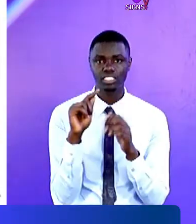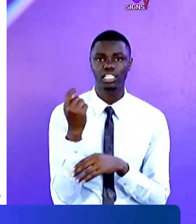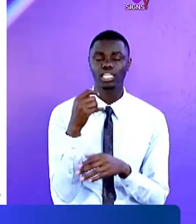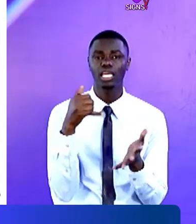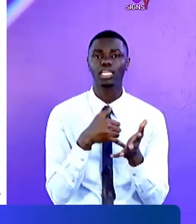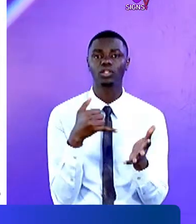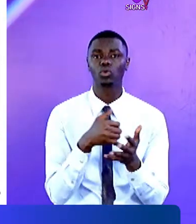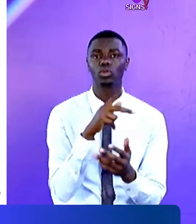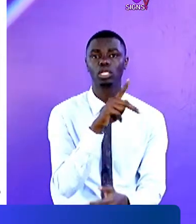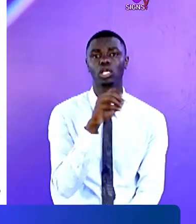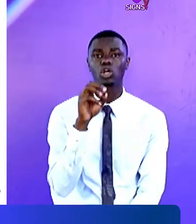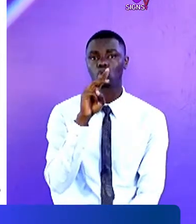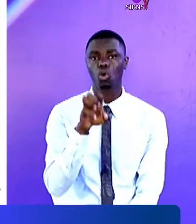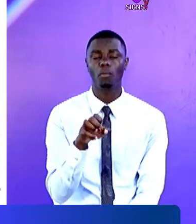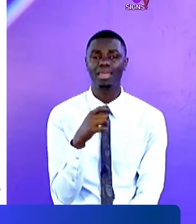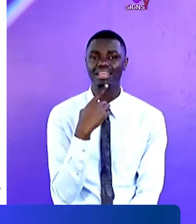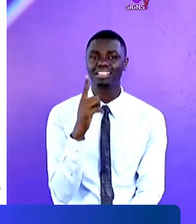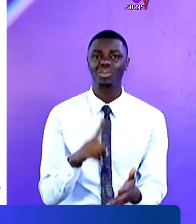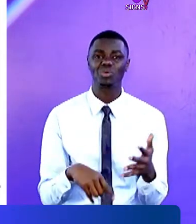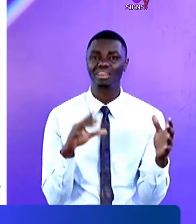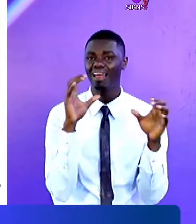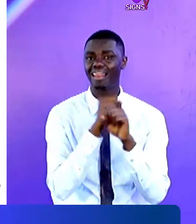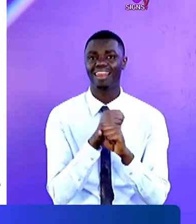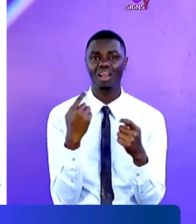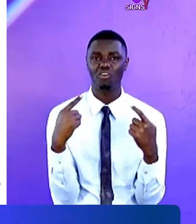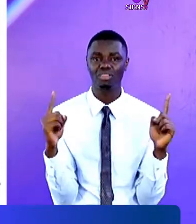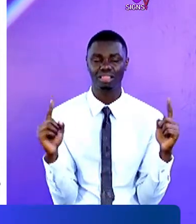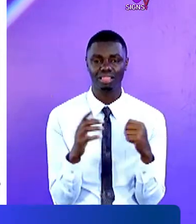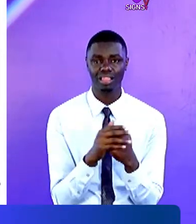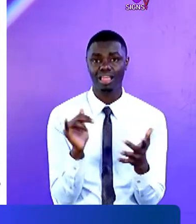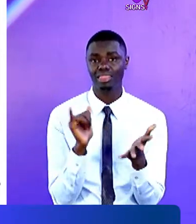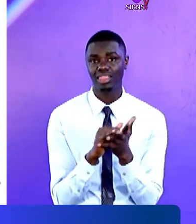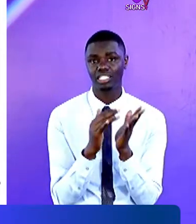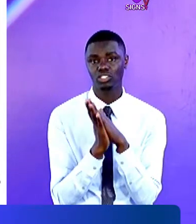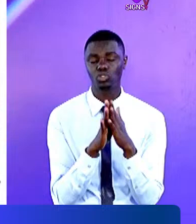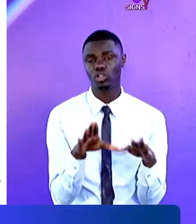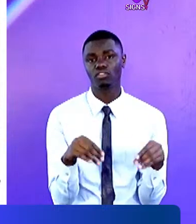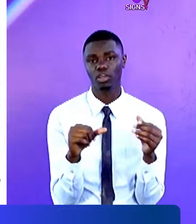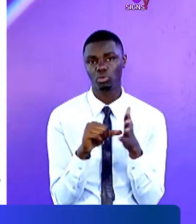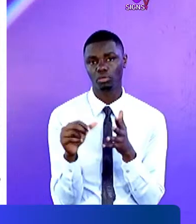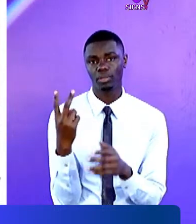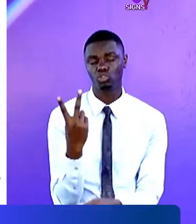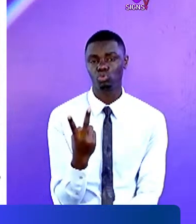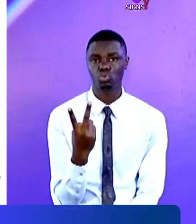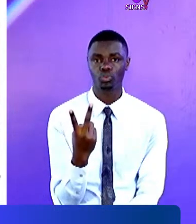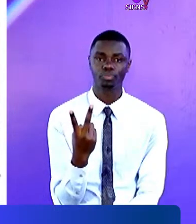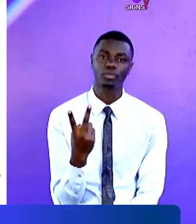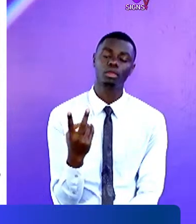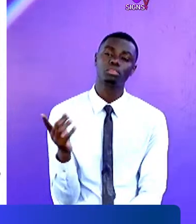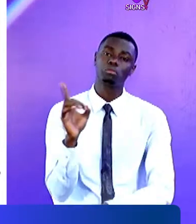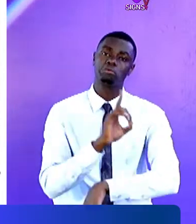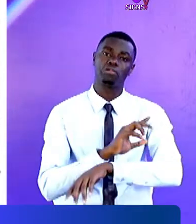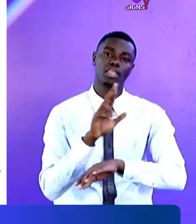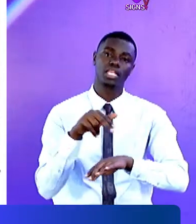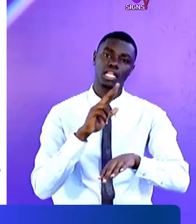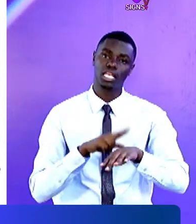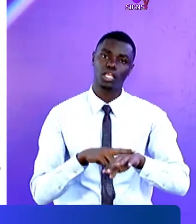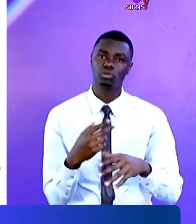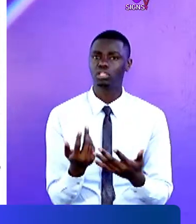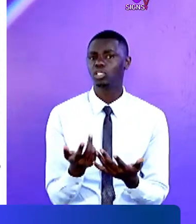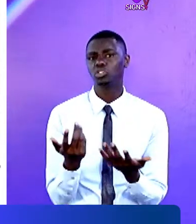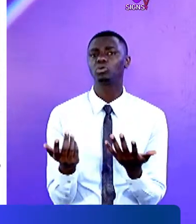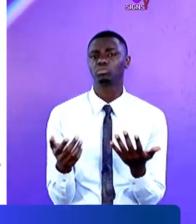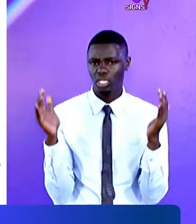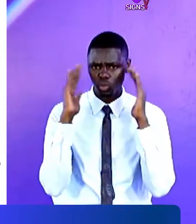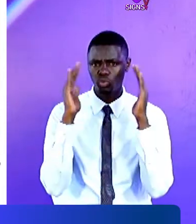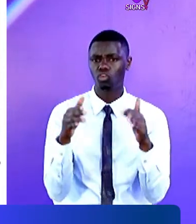Justice Martha Koome, citing lack of merit. That is a story that you'll find on page 2 of the Daily Nation this morning. Let us start with the story